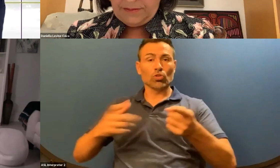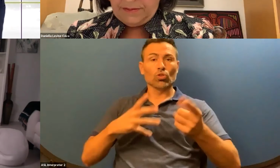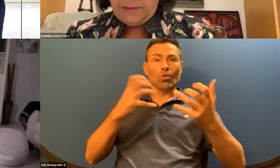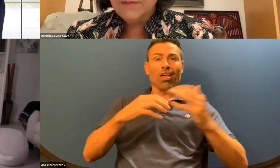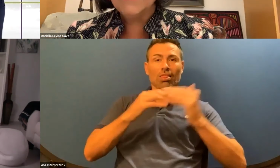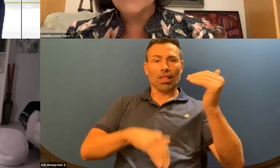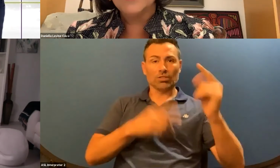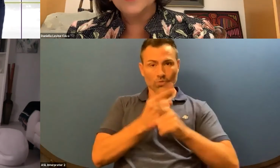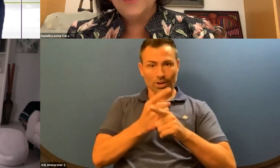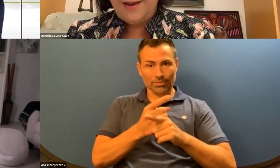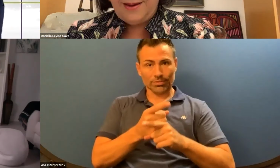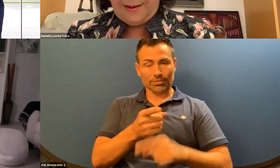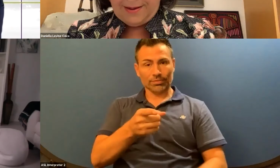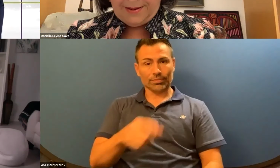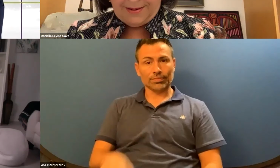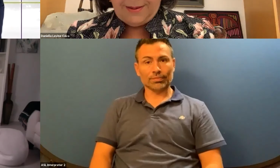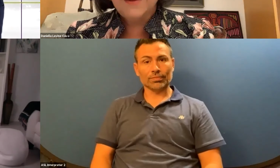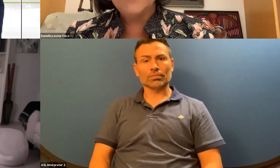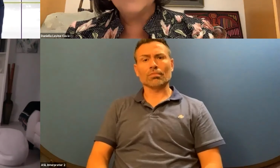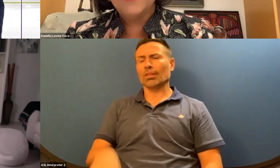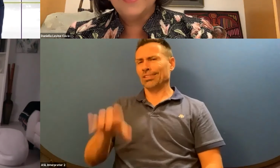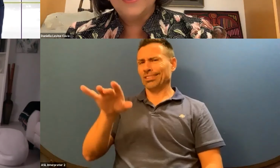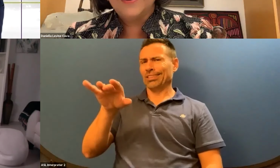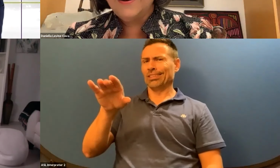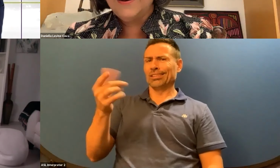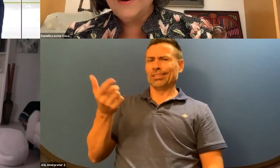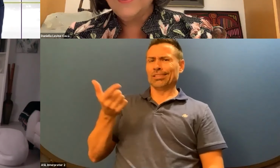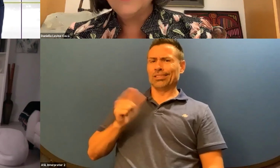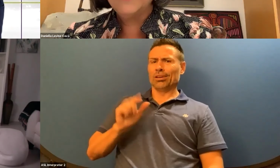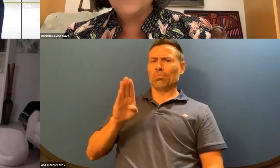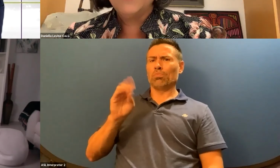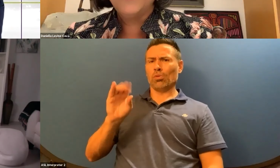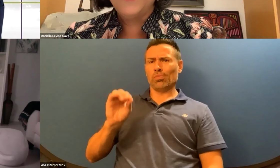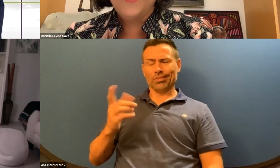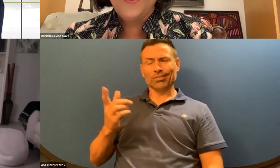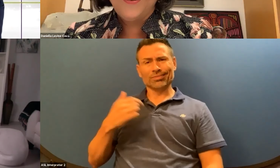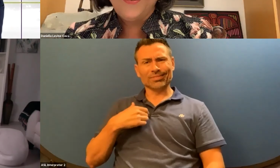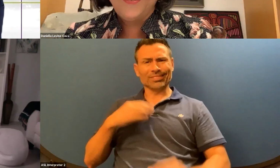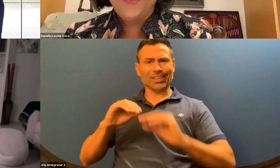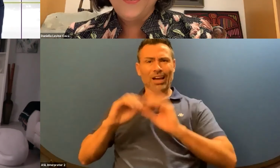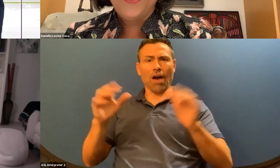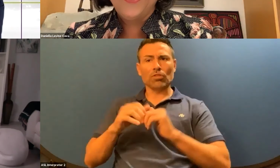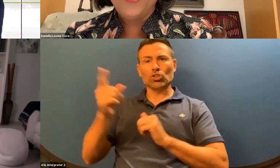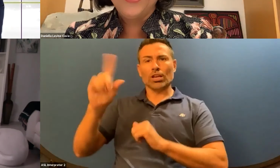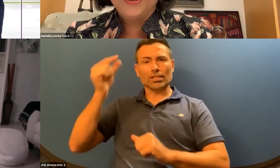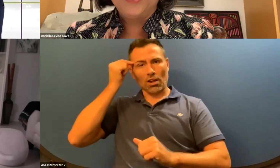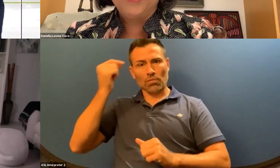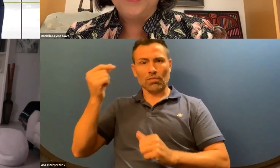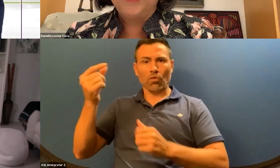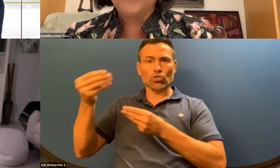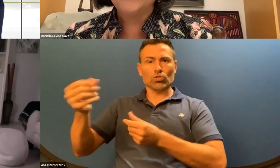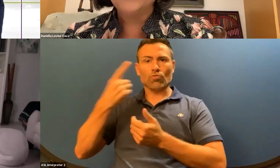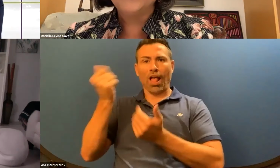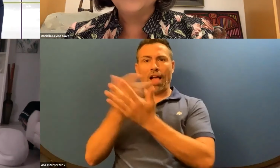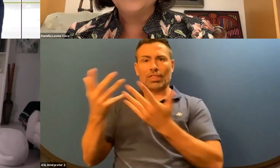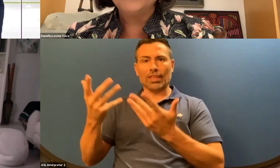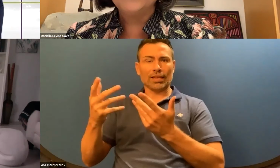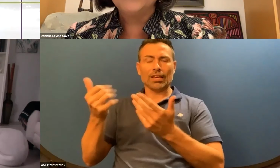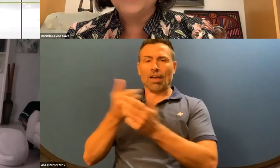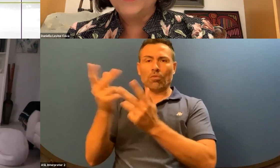correct? I think it's obvious. She has a government solution or position for almost every issue in Miami-Dade County. And I,